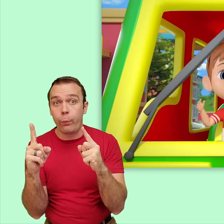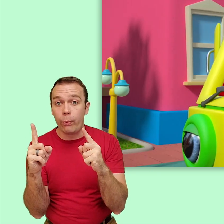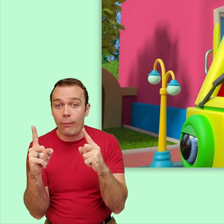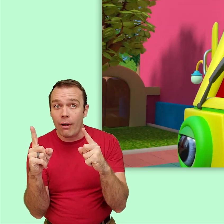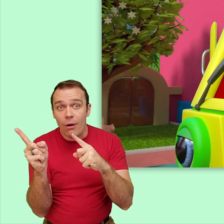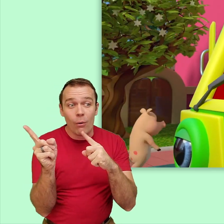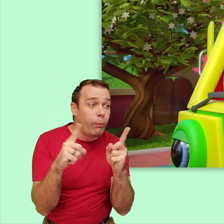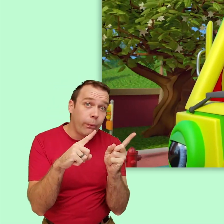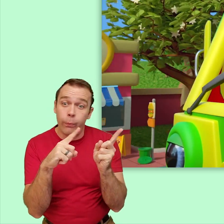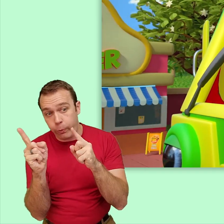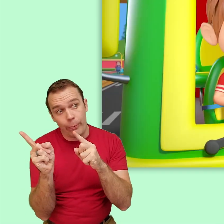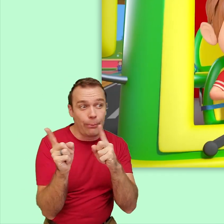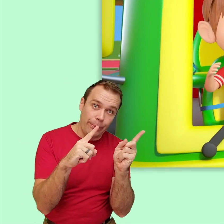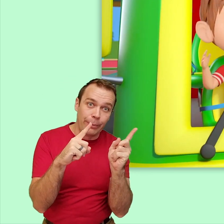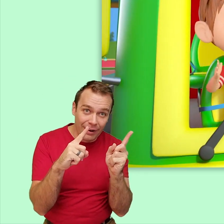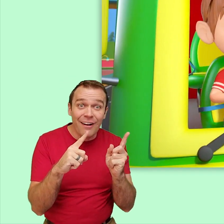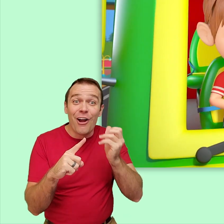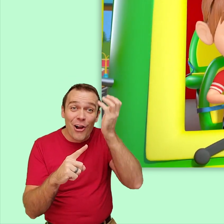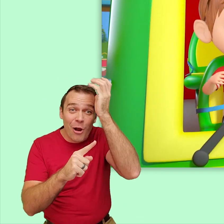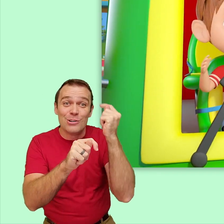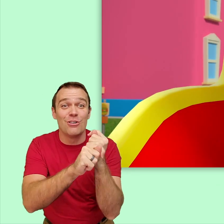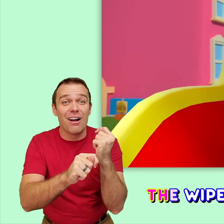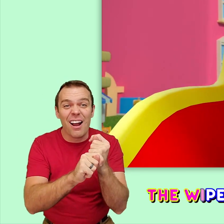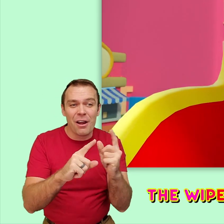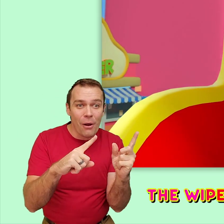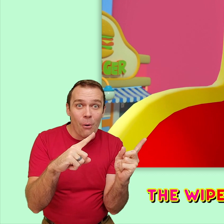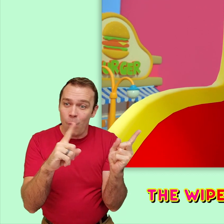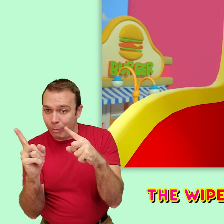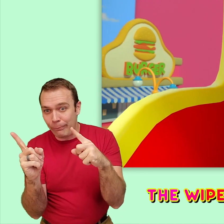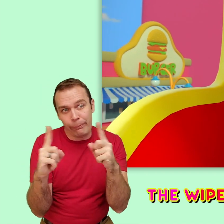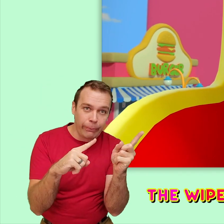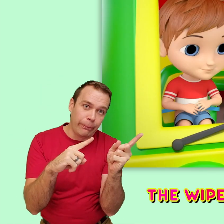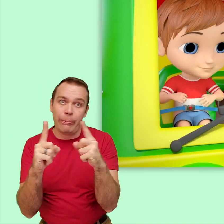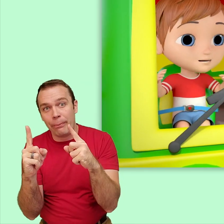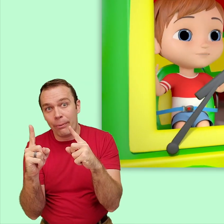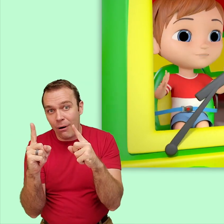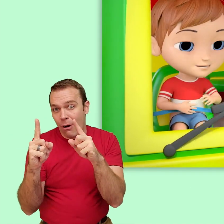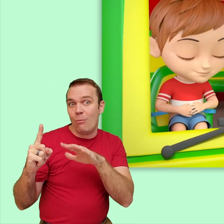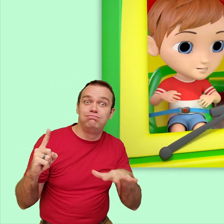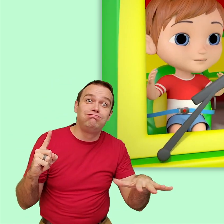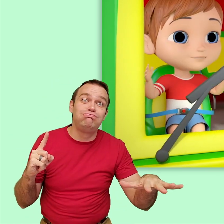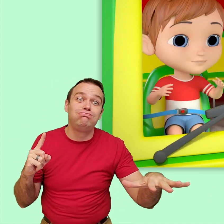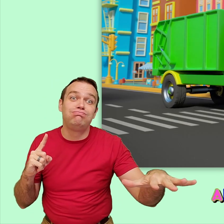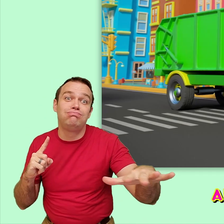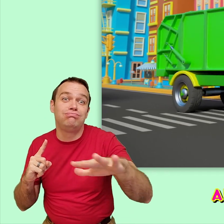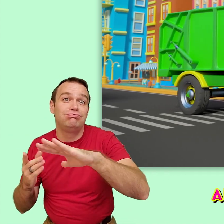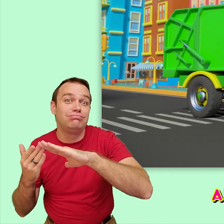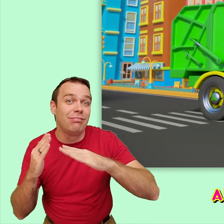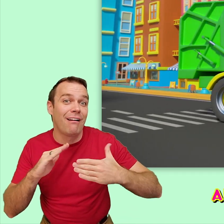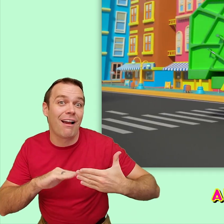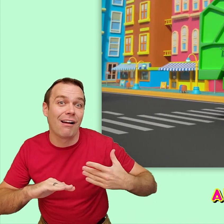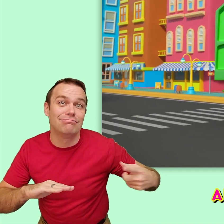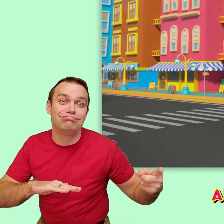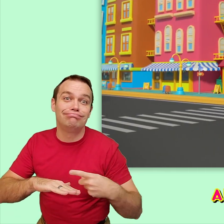swish. Swish, swish, swish. Swish, swish, swish. The wipers on the garbage truck go swish, swish, swish.